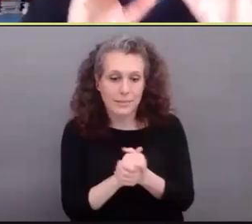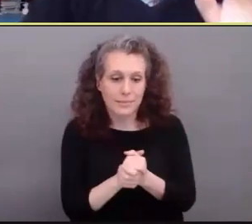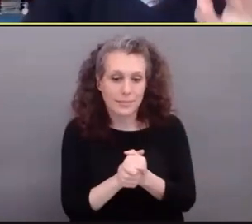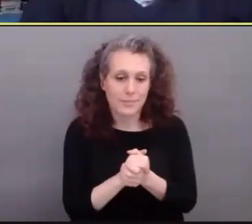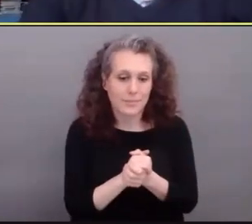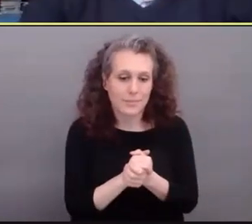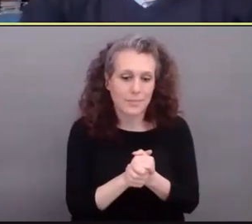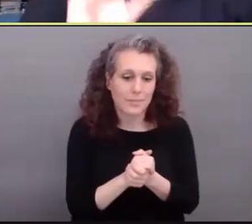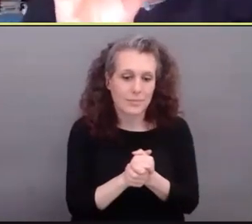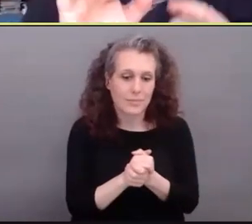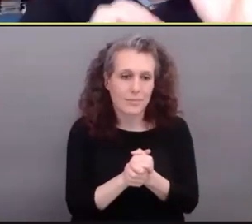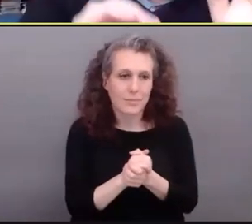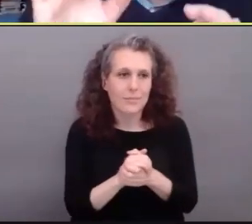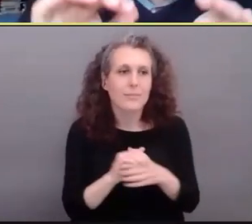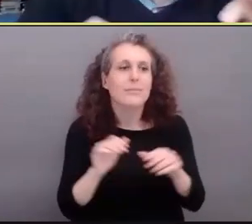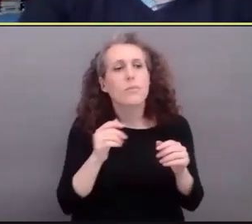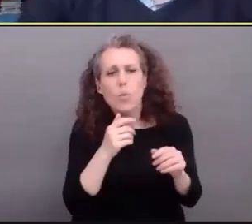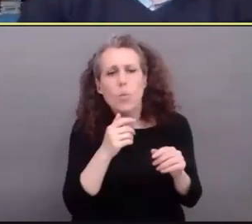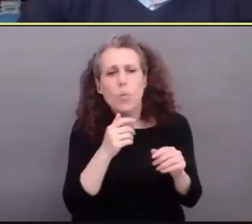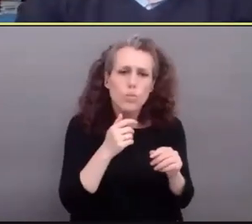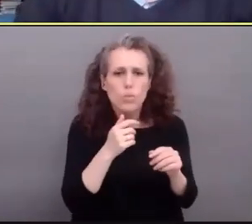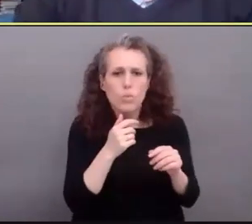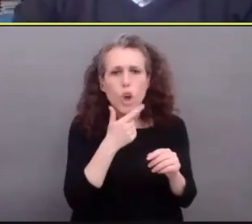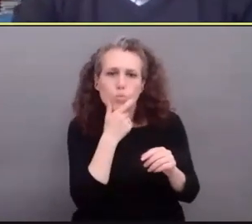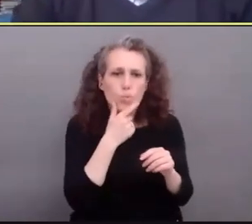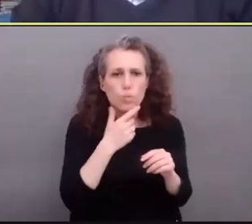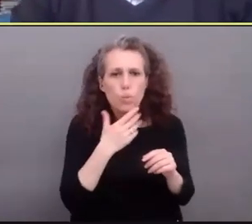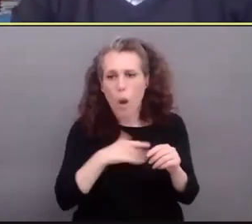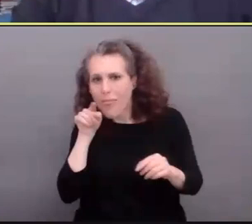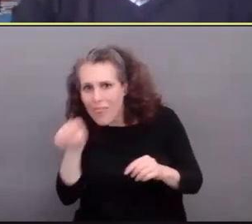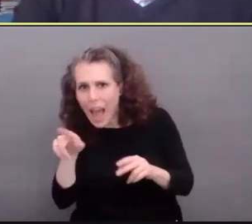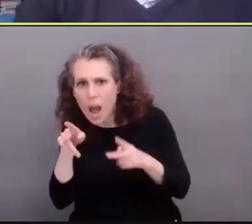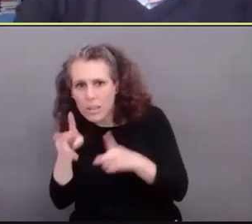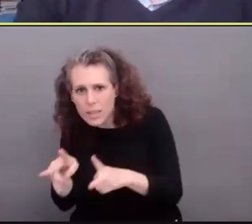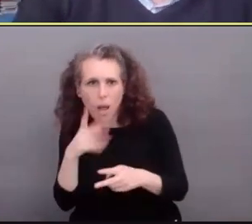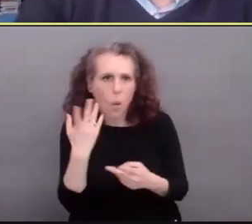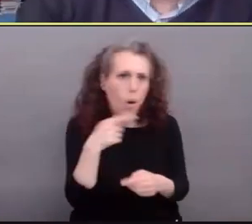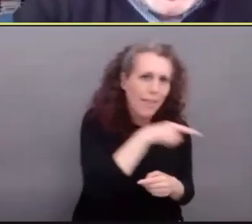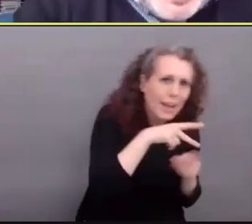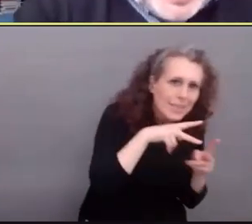can choose what is exactly that we need.